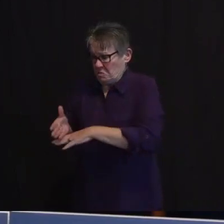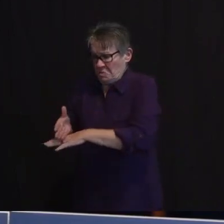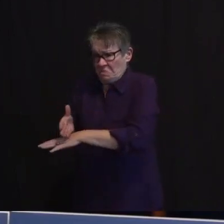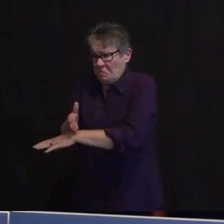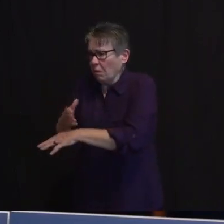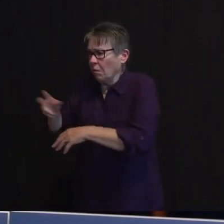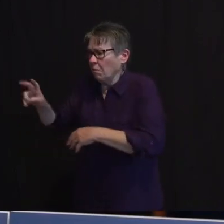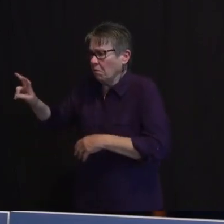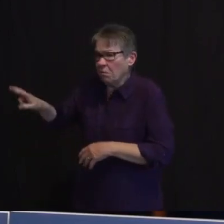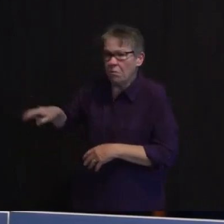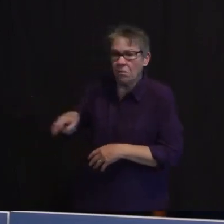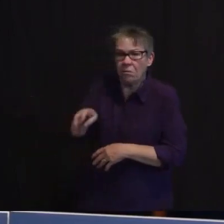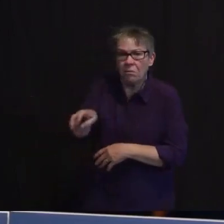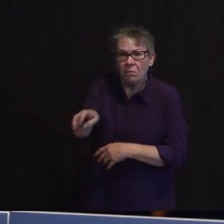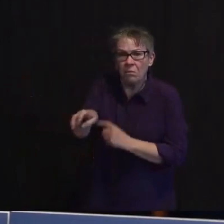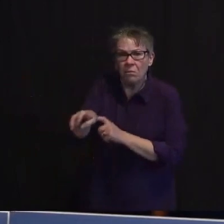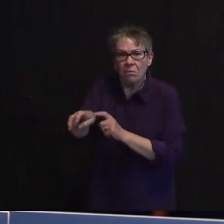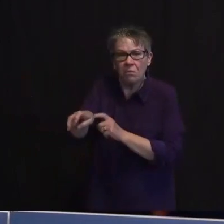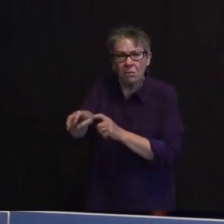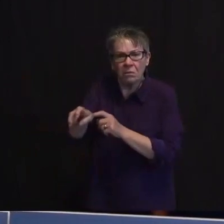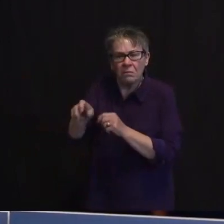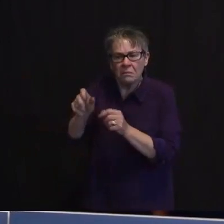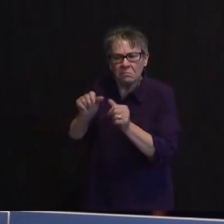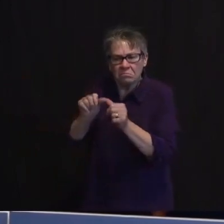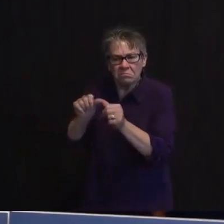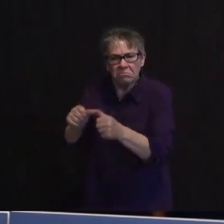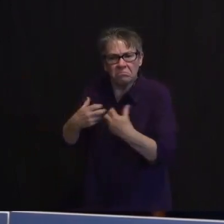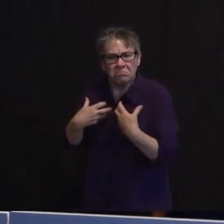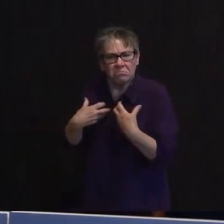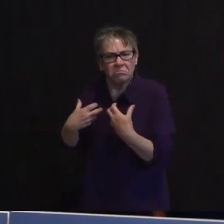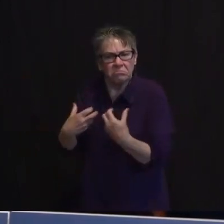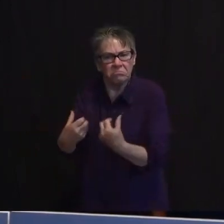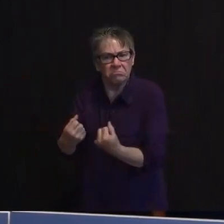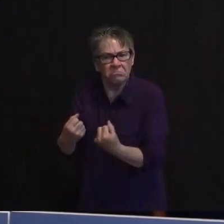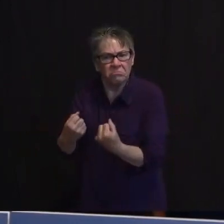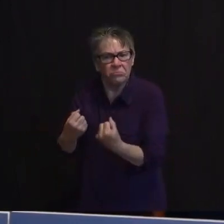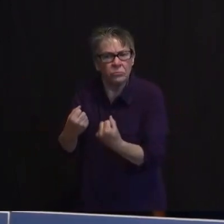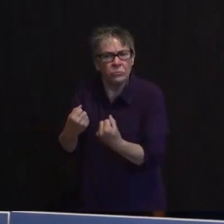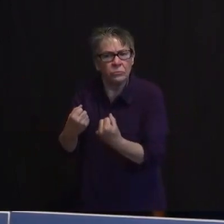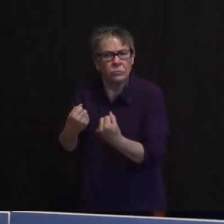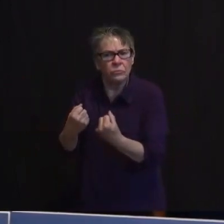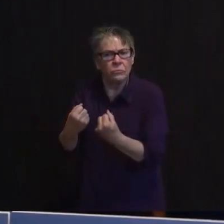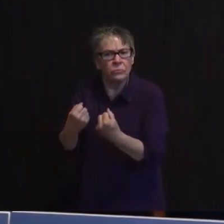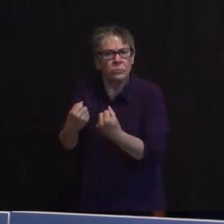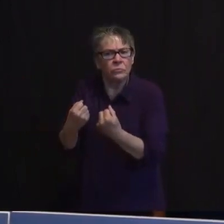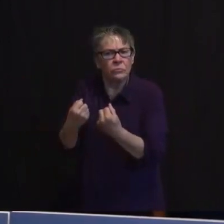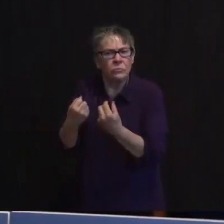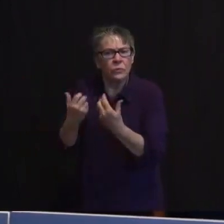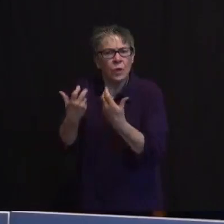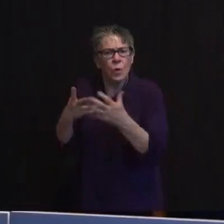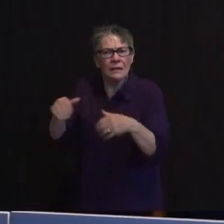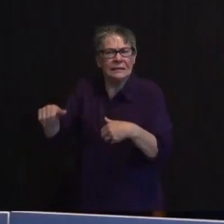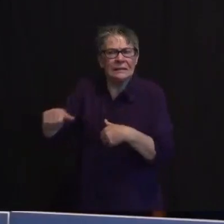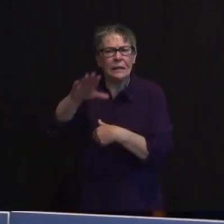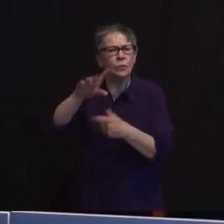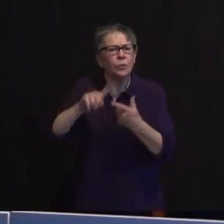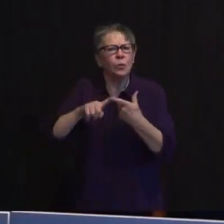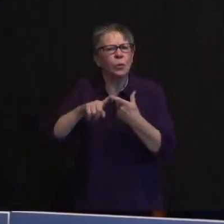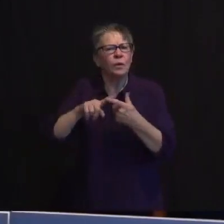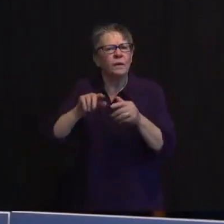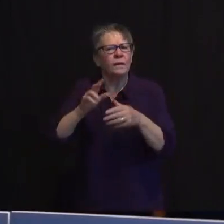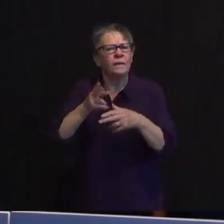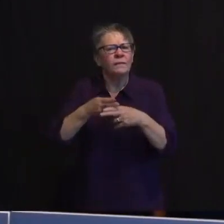their pulmonary function, that you wouldn't want to put in a field center, and if something happened, would have to be transferred